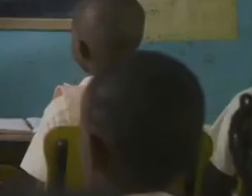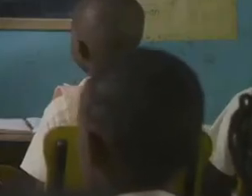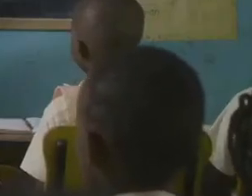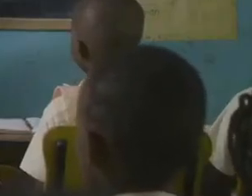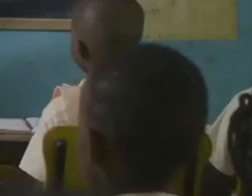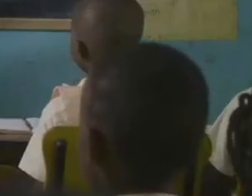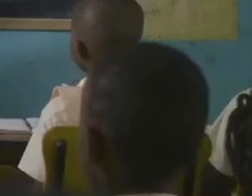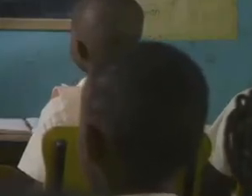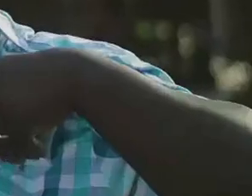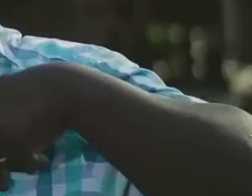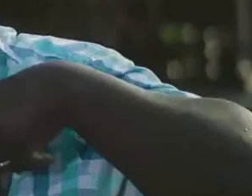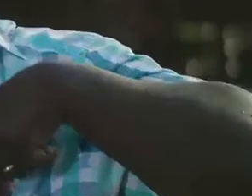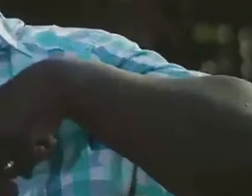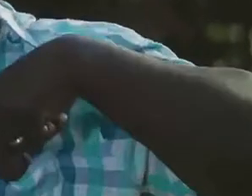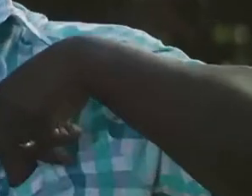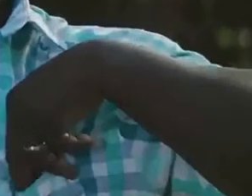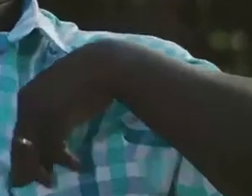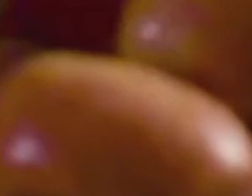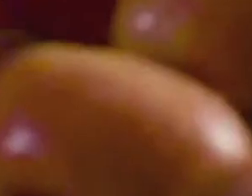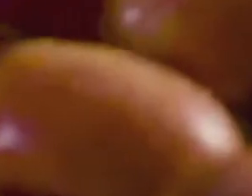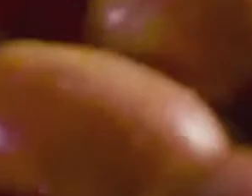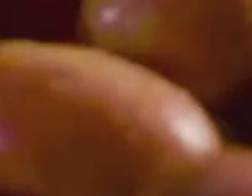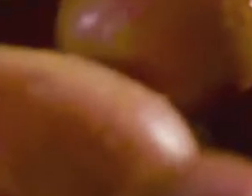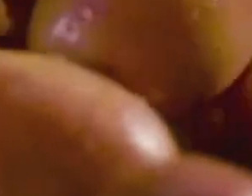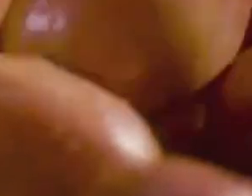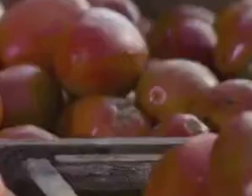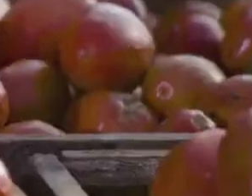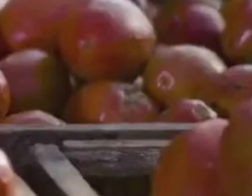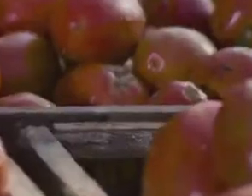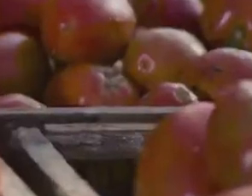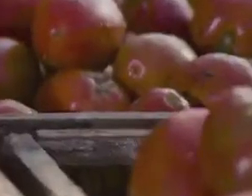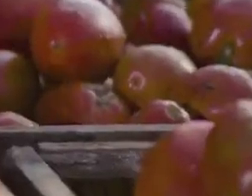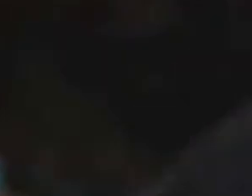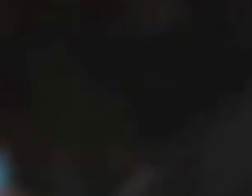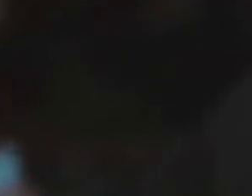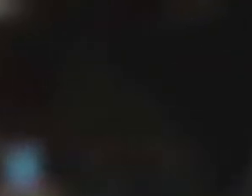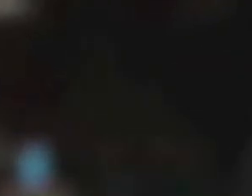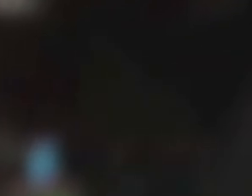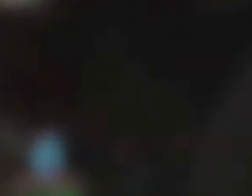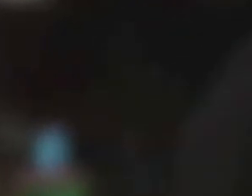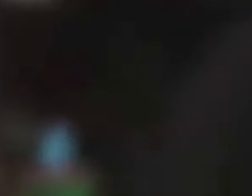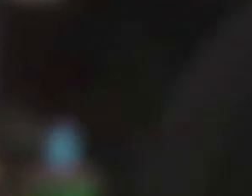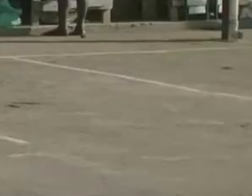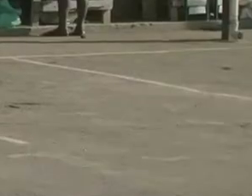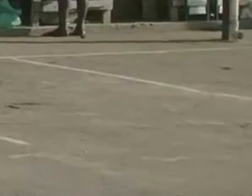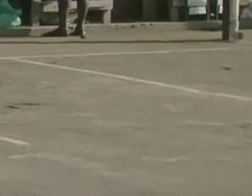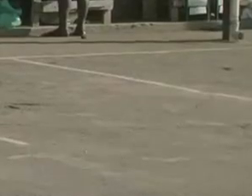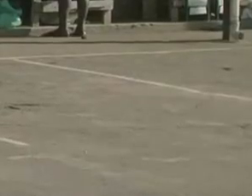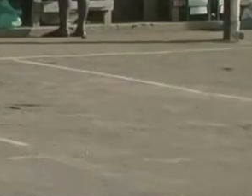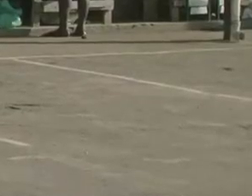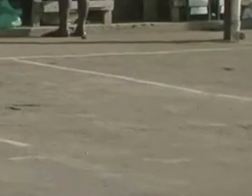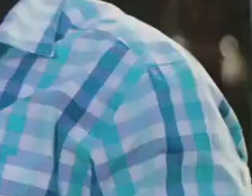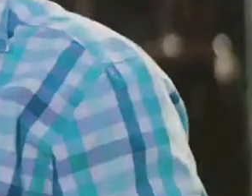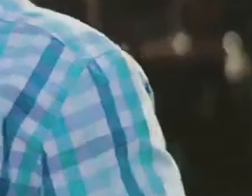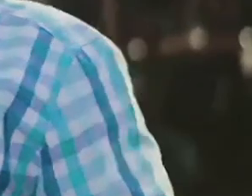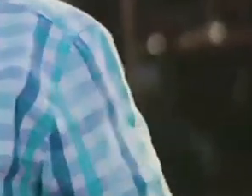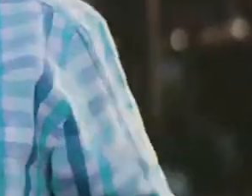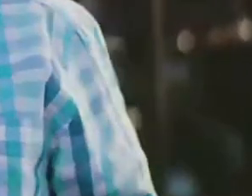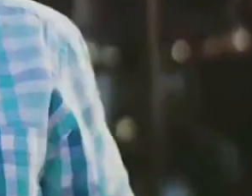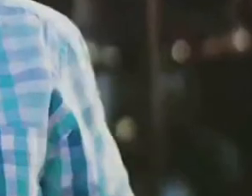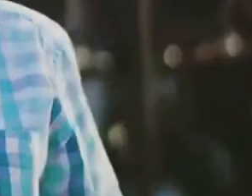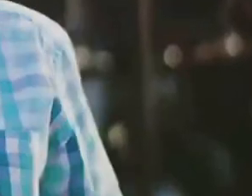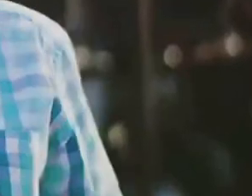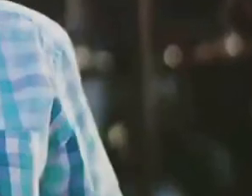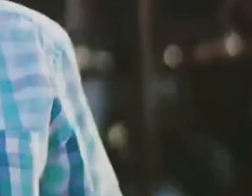day. Moses, my husband, just like many other commercial farmers, has his business supported so he